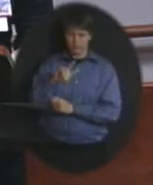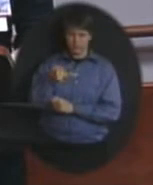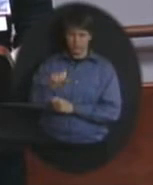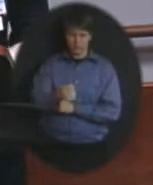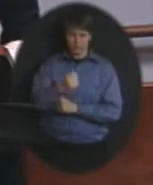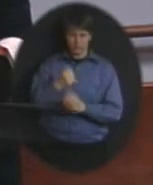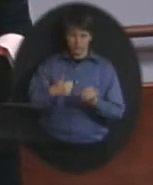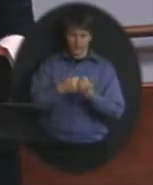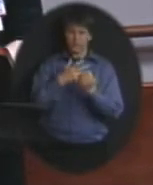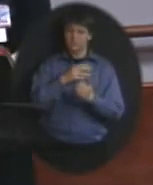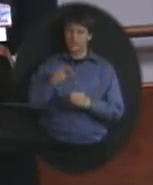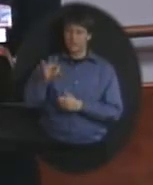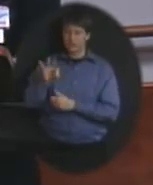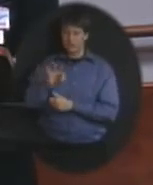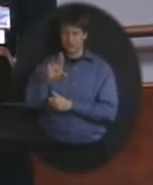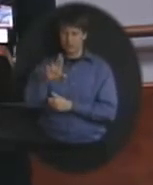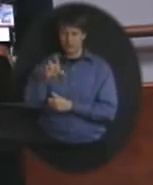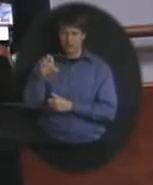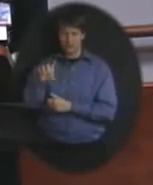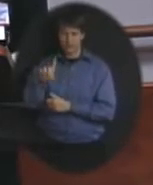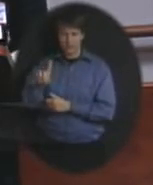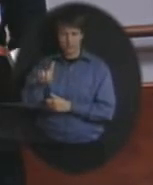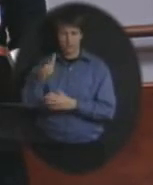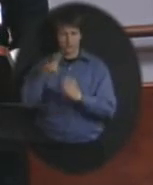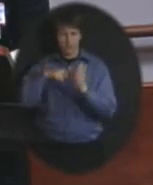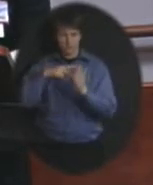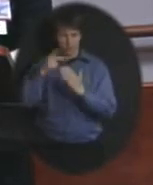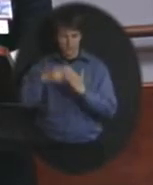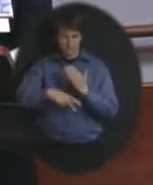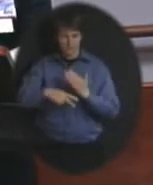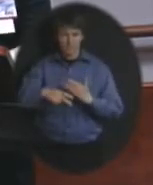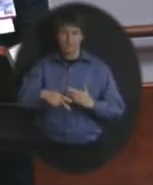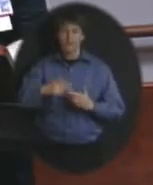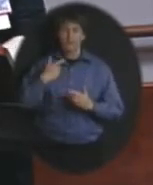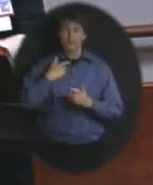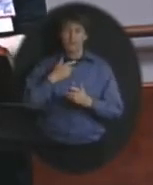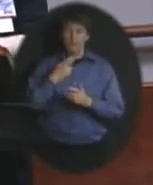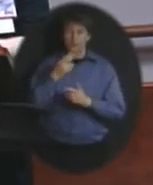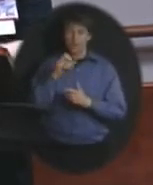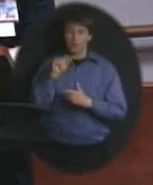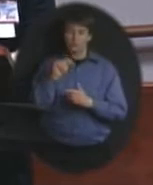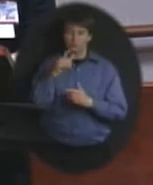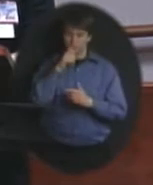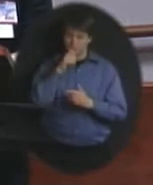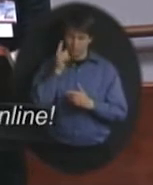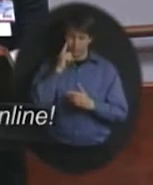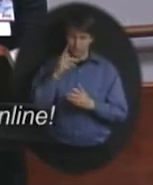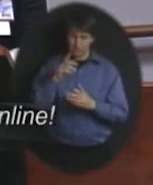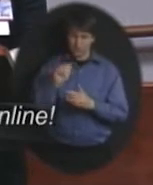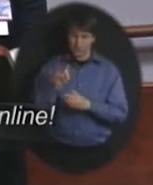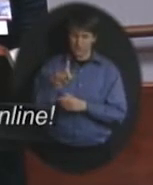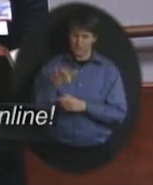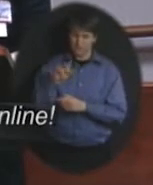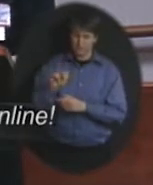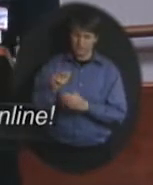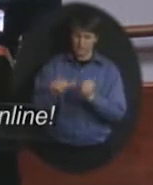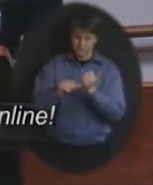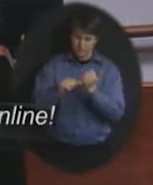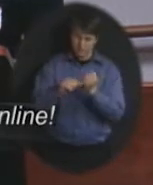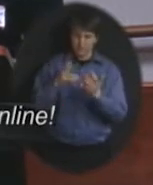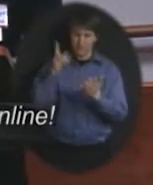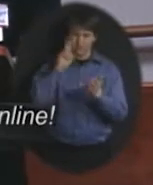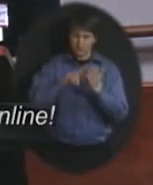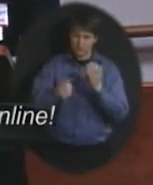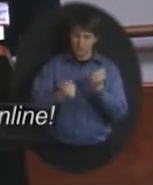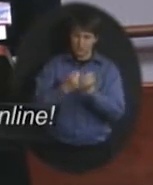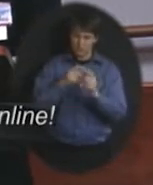Program. For more than 20 years, the credit union has hosted a luncheon for administrative assistants and secretarial support teams in our schools and